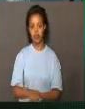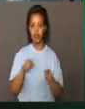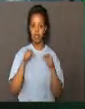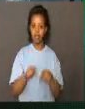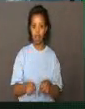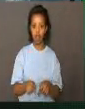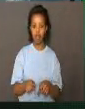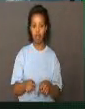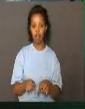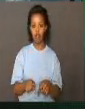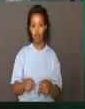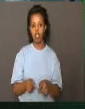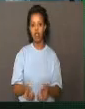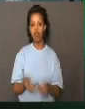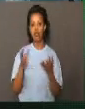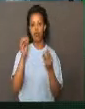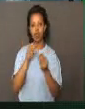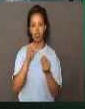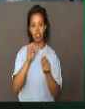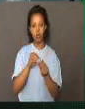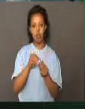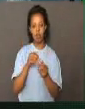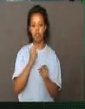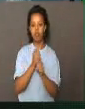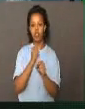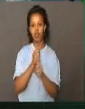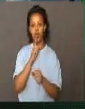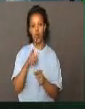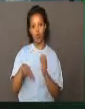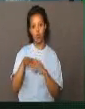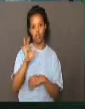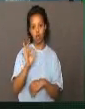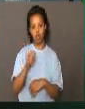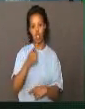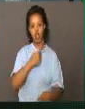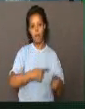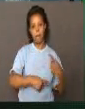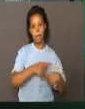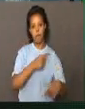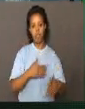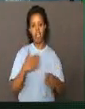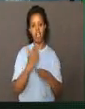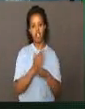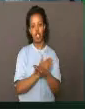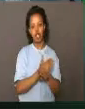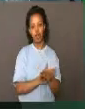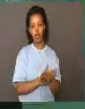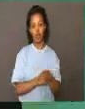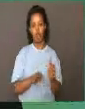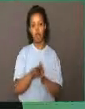Today, more are being made with genetically modified bacteria.